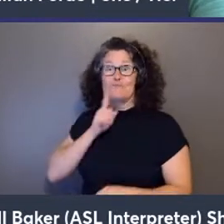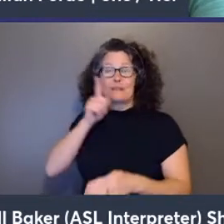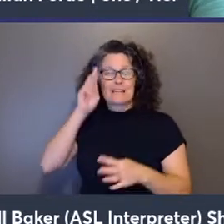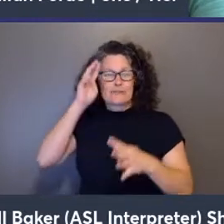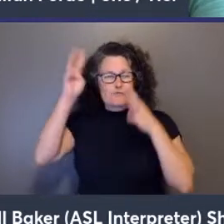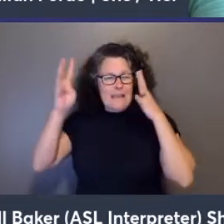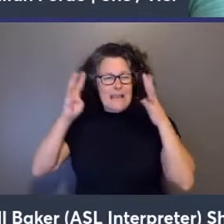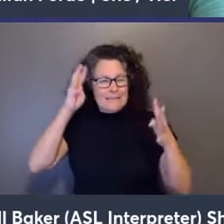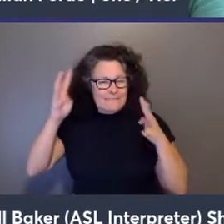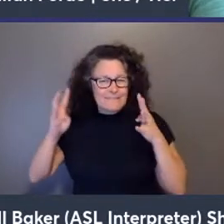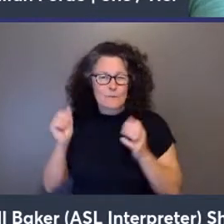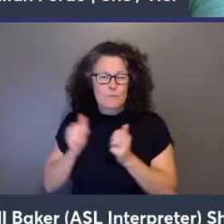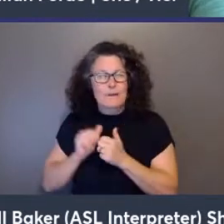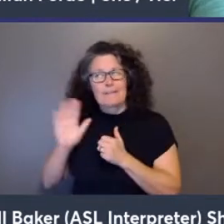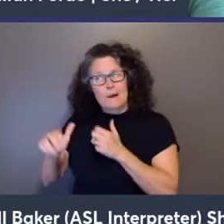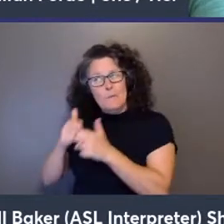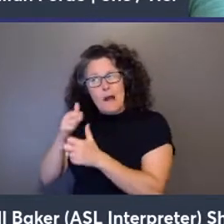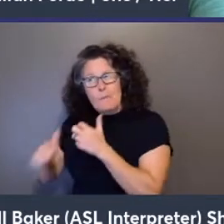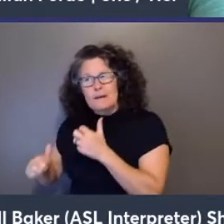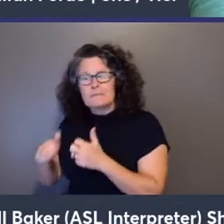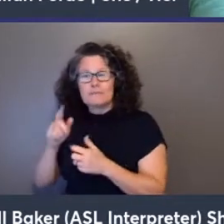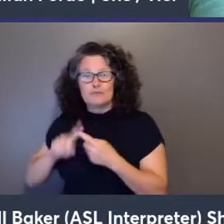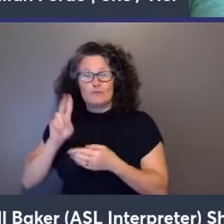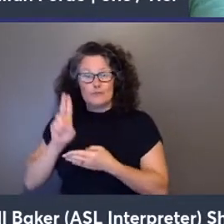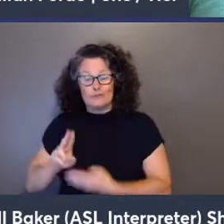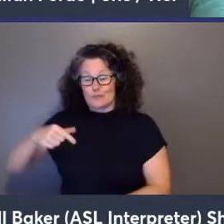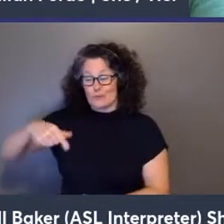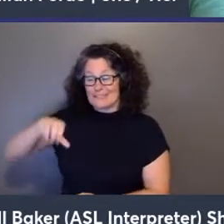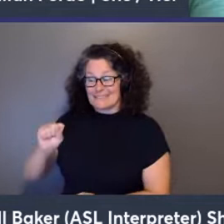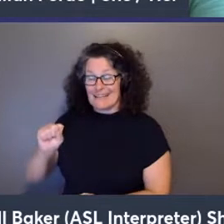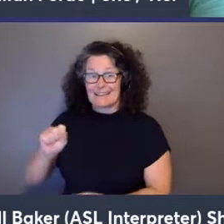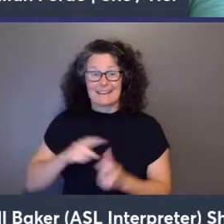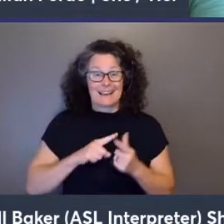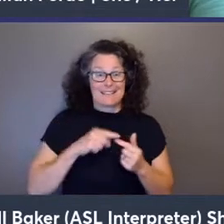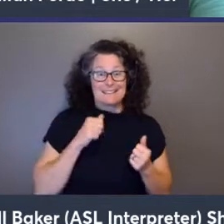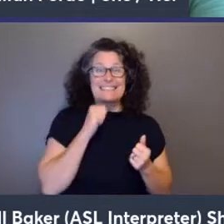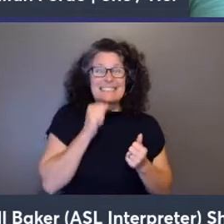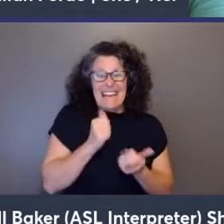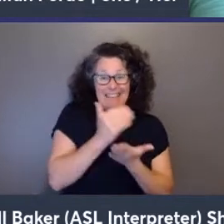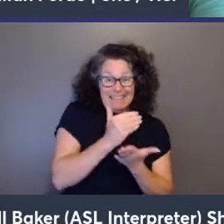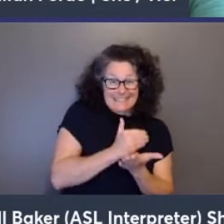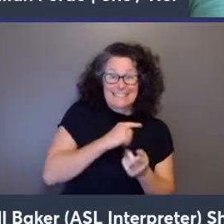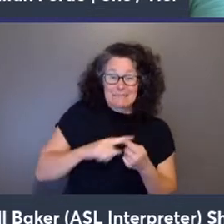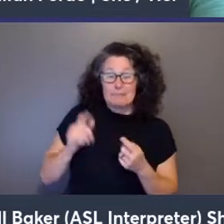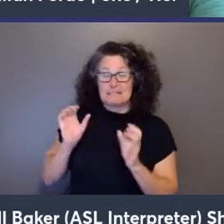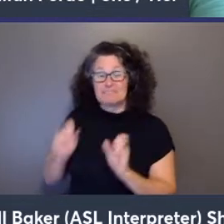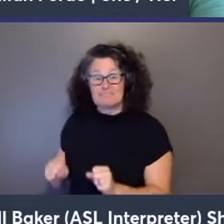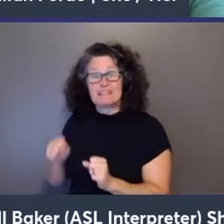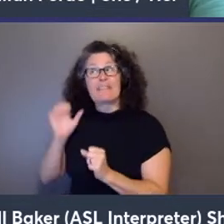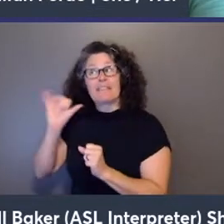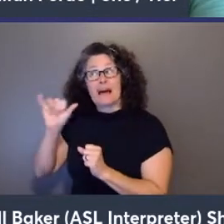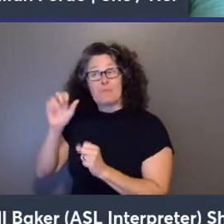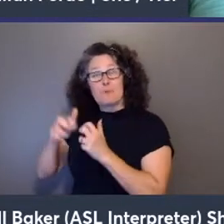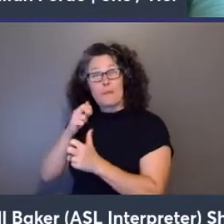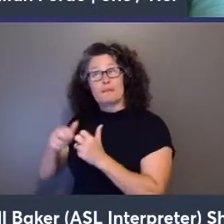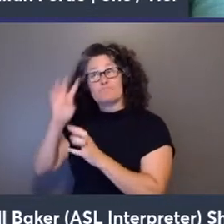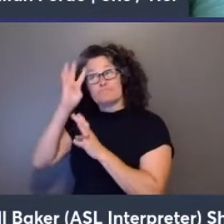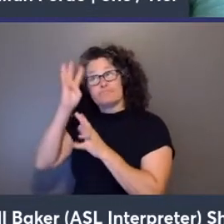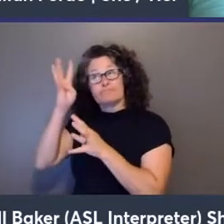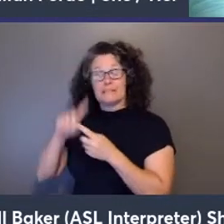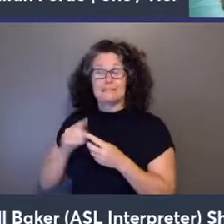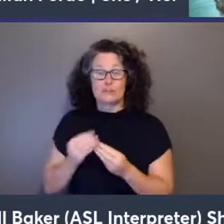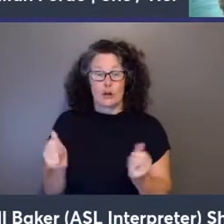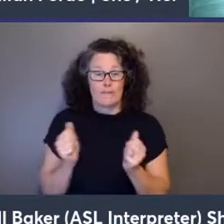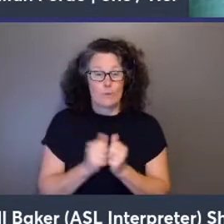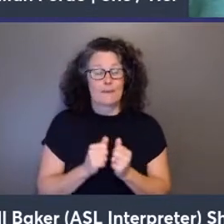of come up with their problem and using QuickSight and then not listed here. But those problems can be now all solved by